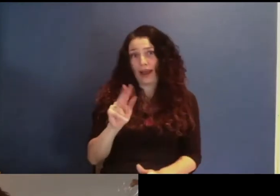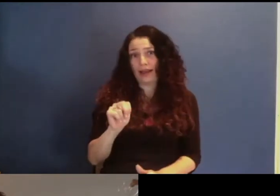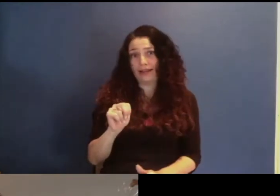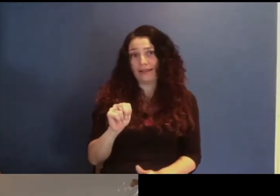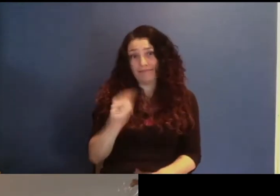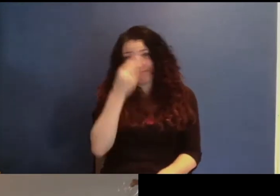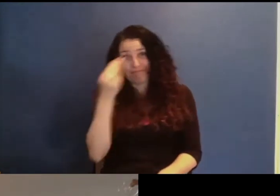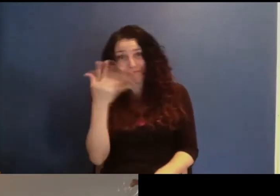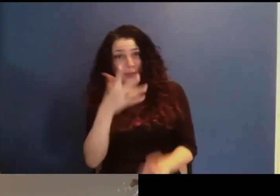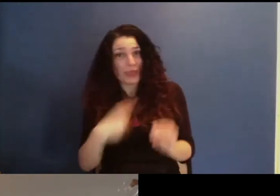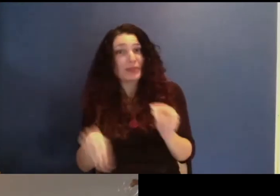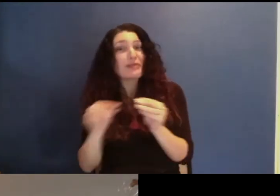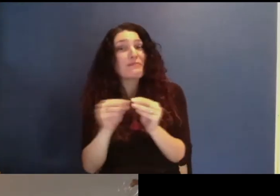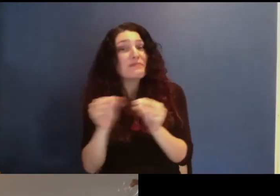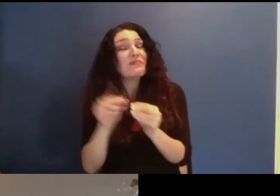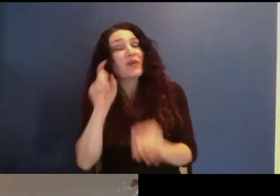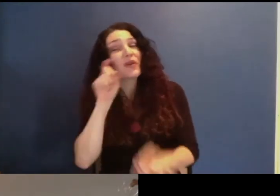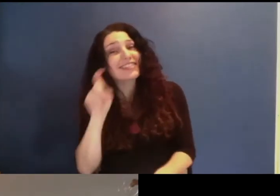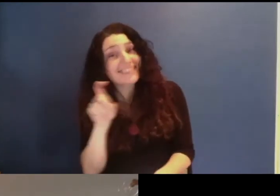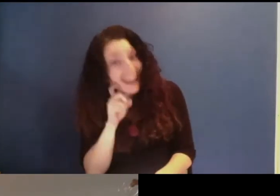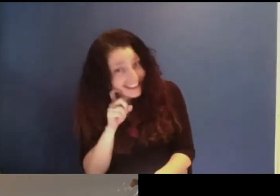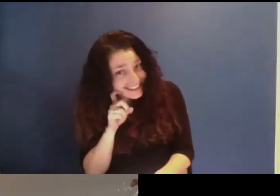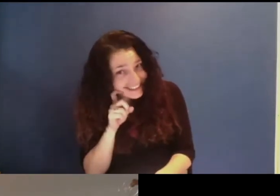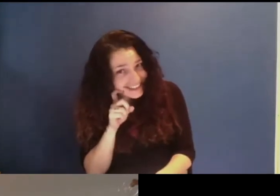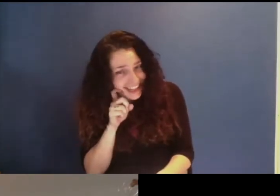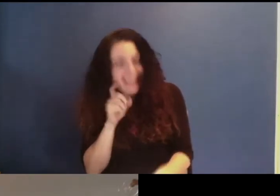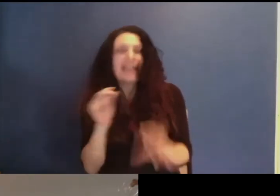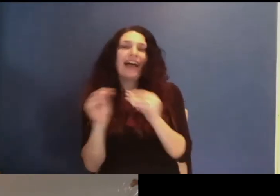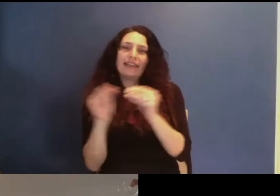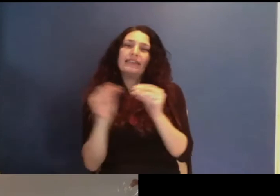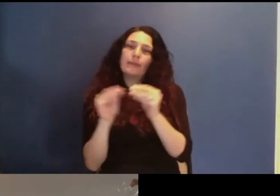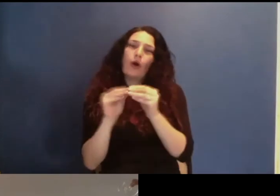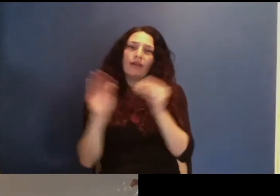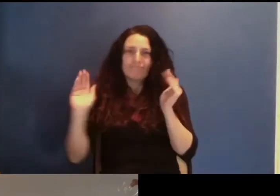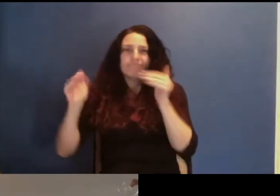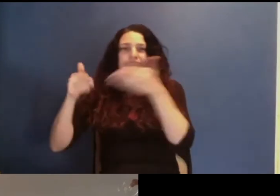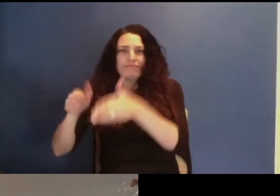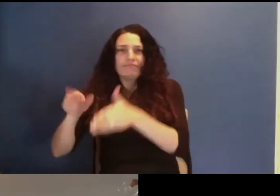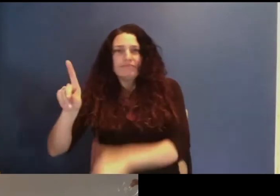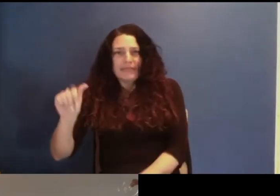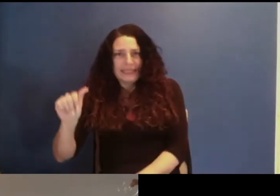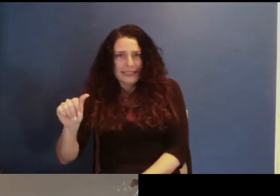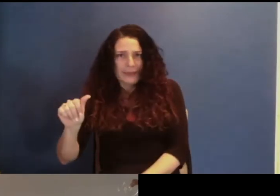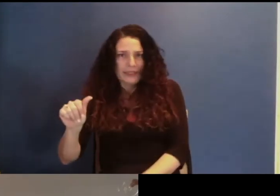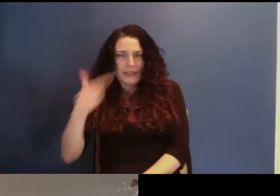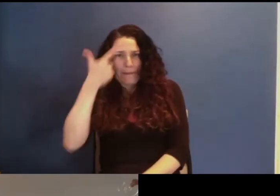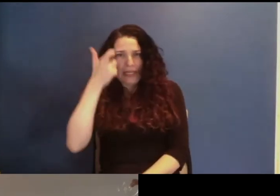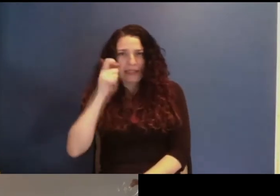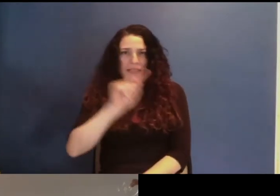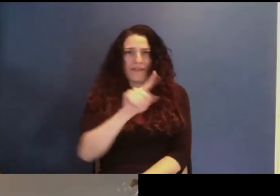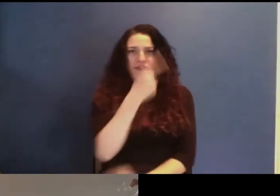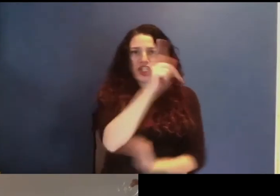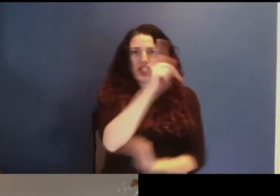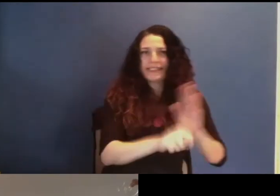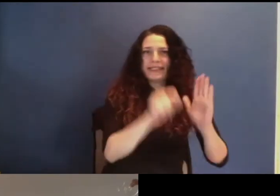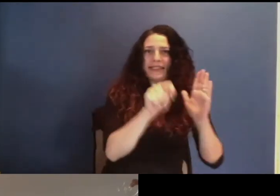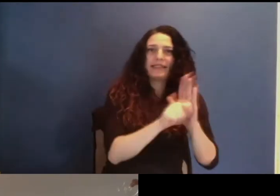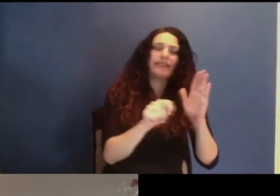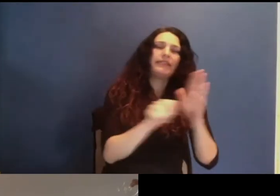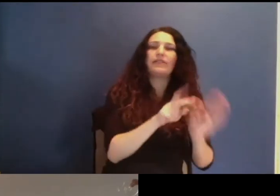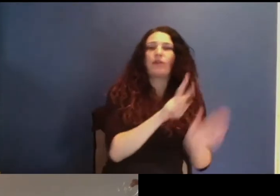stuff regarding disability. Ryan in season 1 was still suffering from internalized